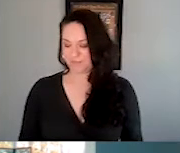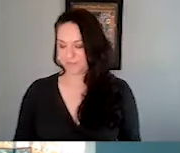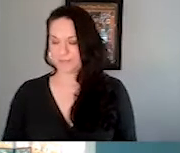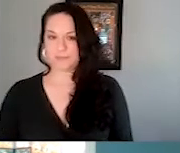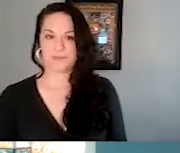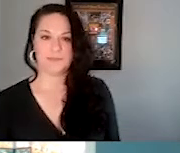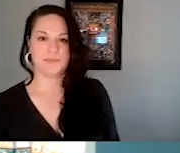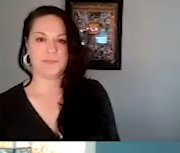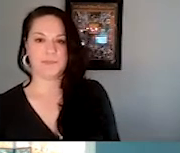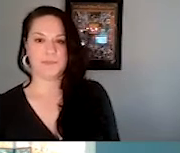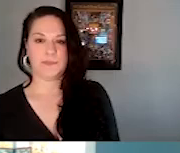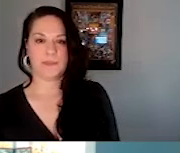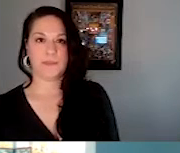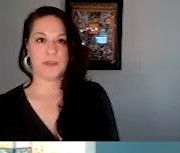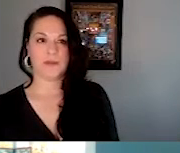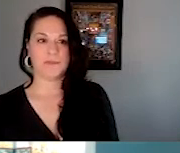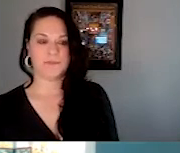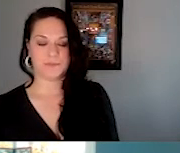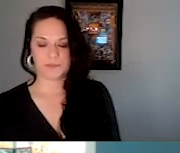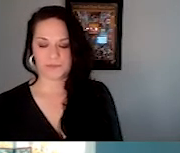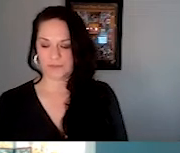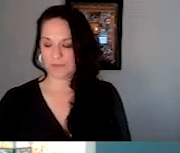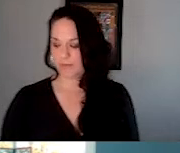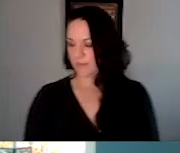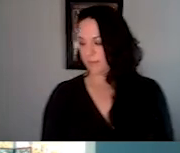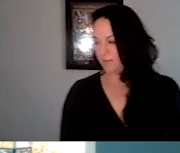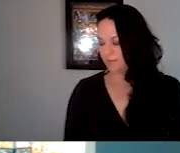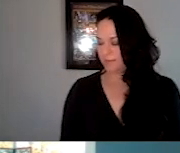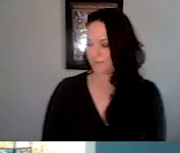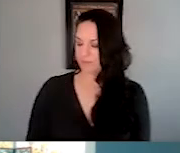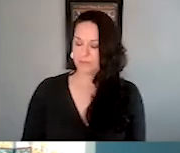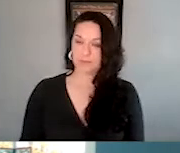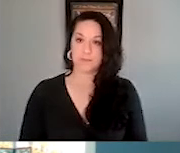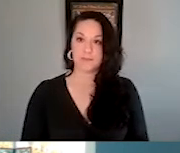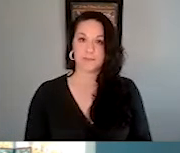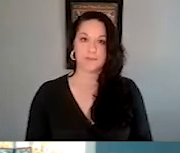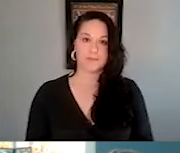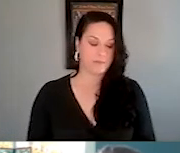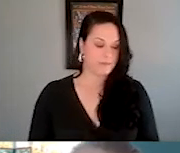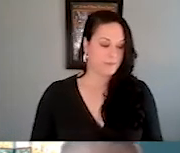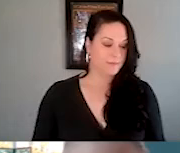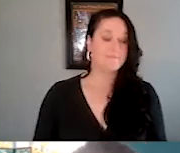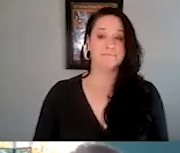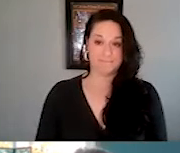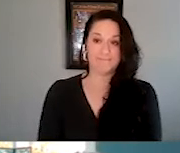really interesting one because, as you'll see in a minute, some states actually have banned